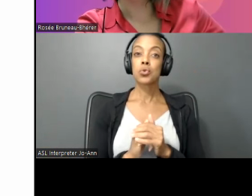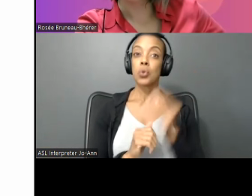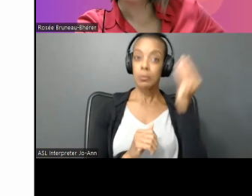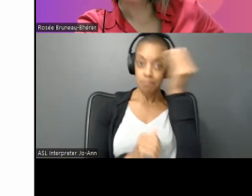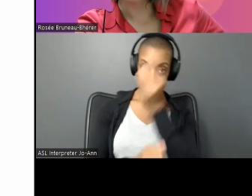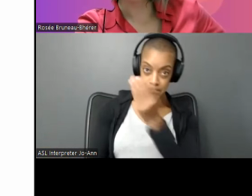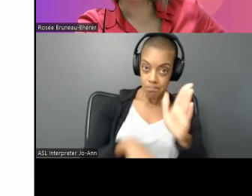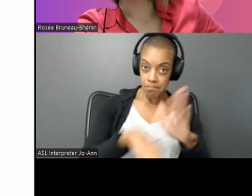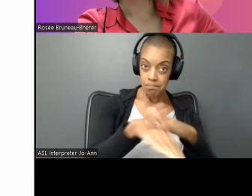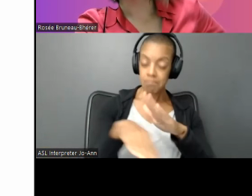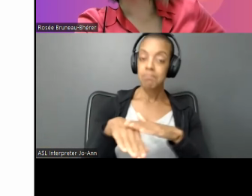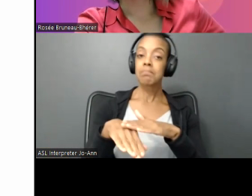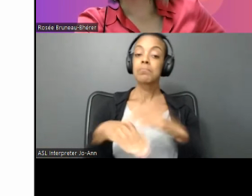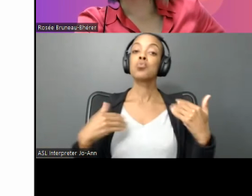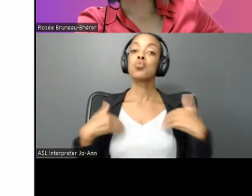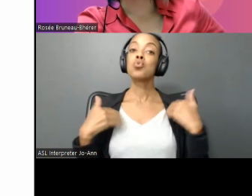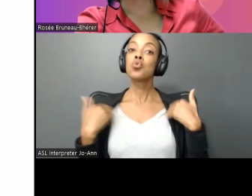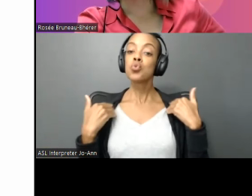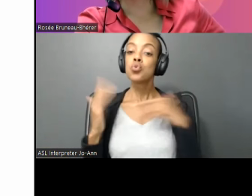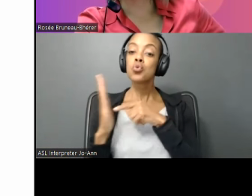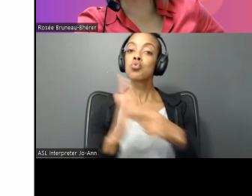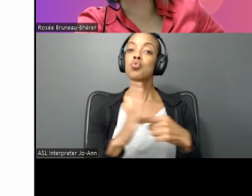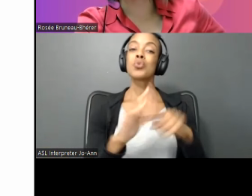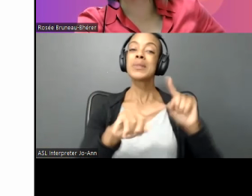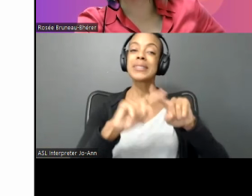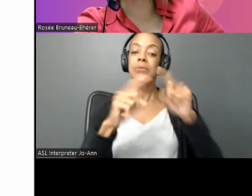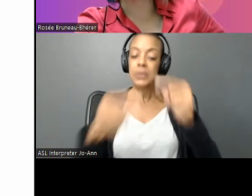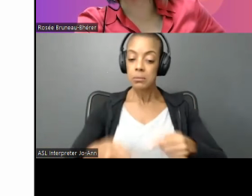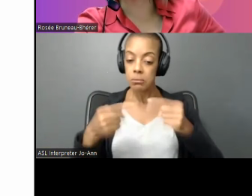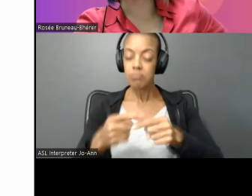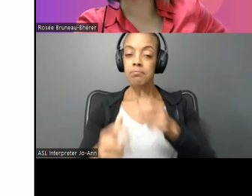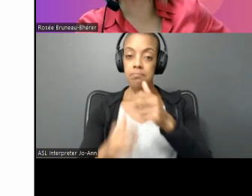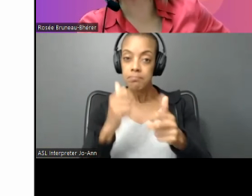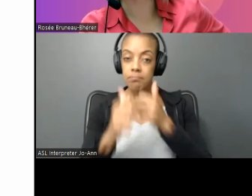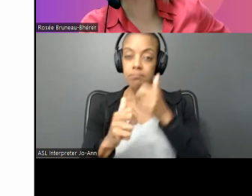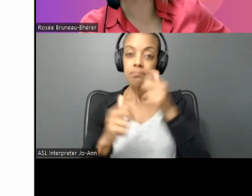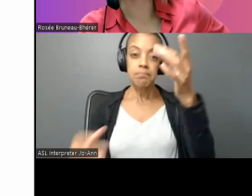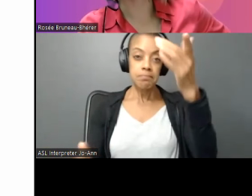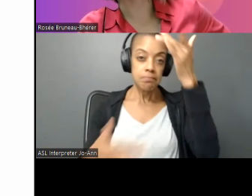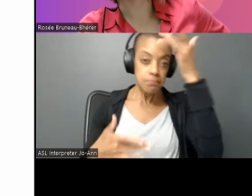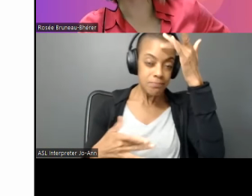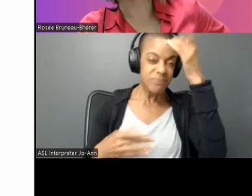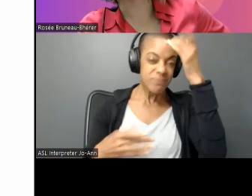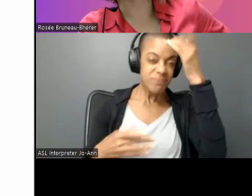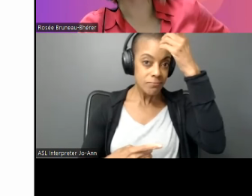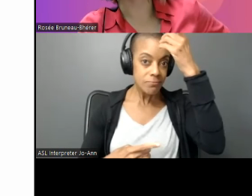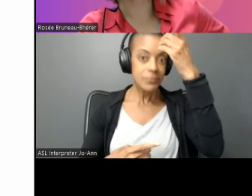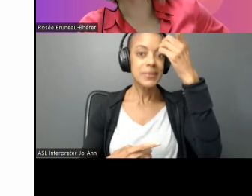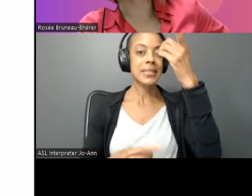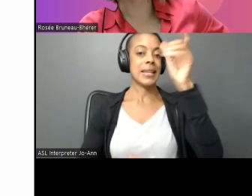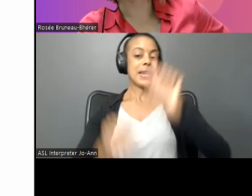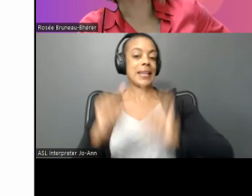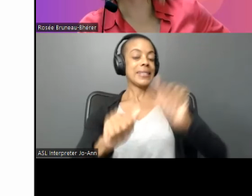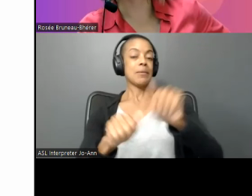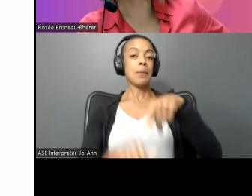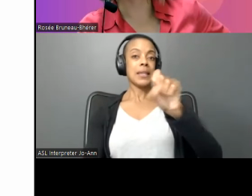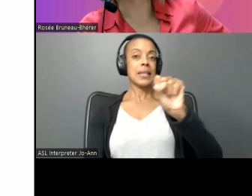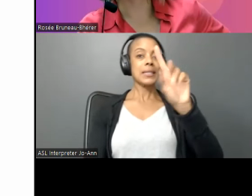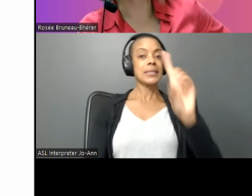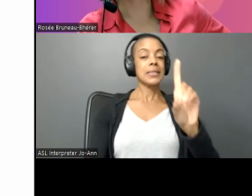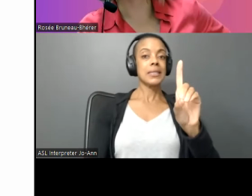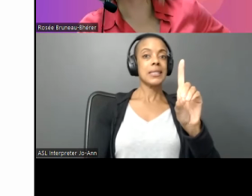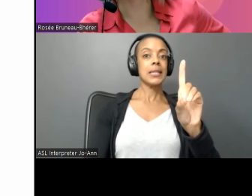different difficulties and disorders, and the assessment of PTSD can pass under the radar.